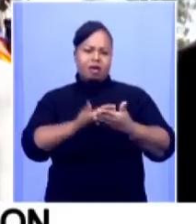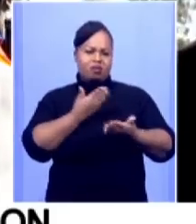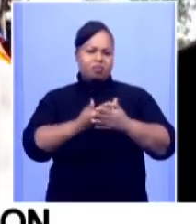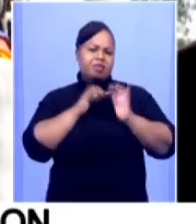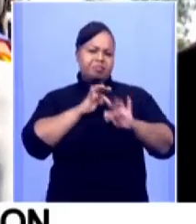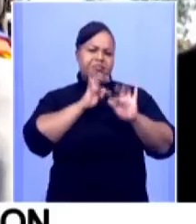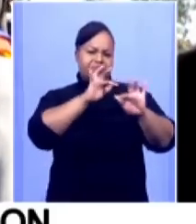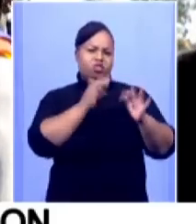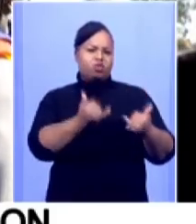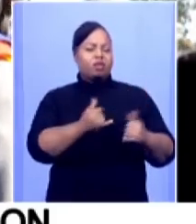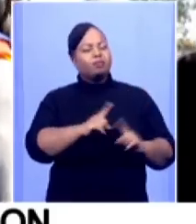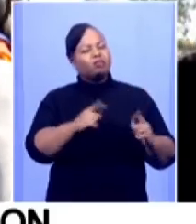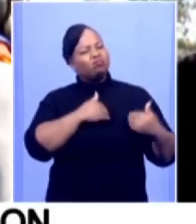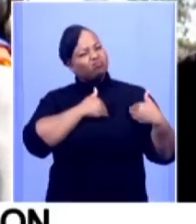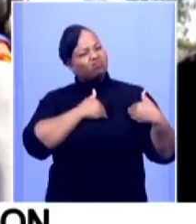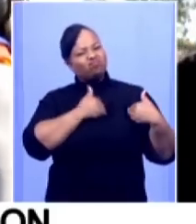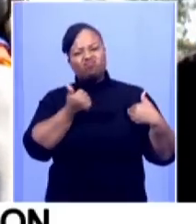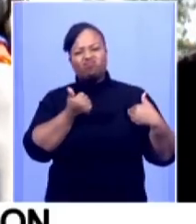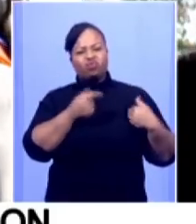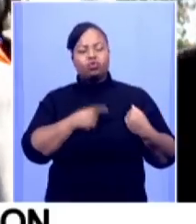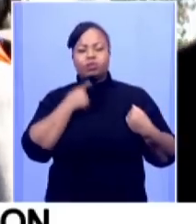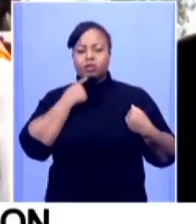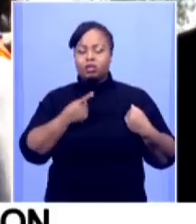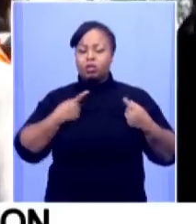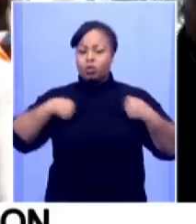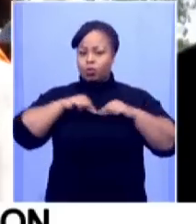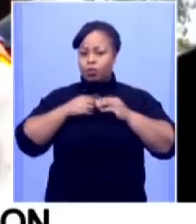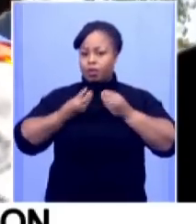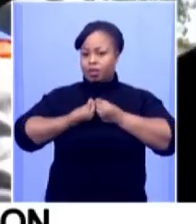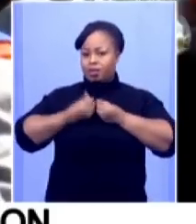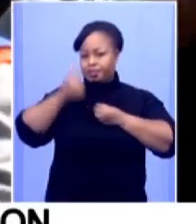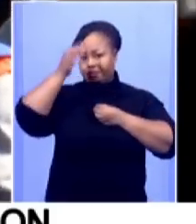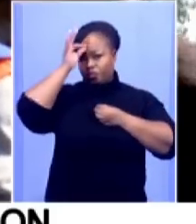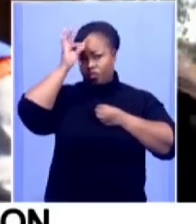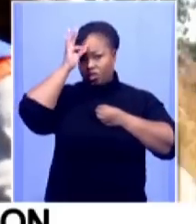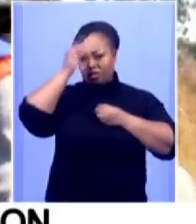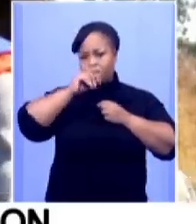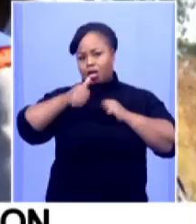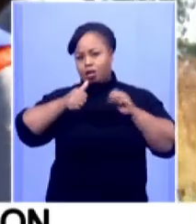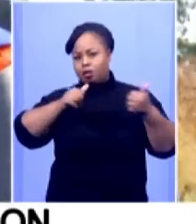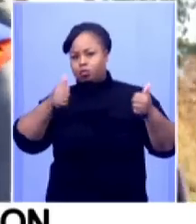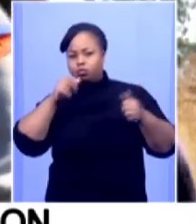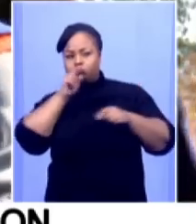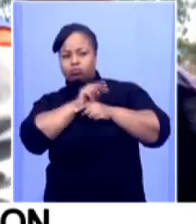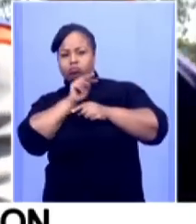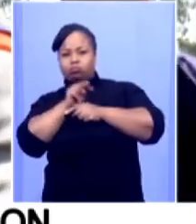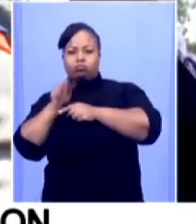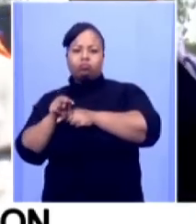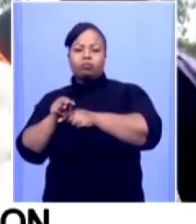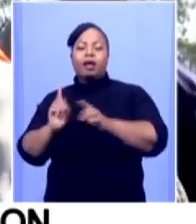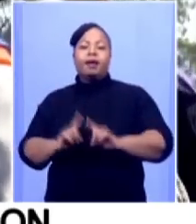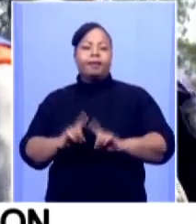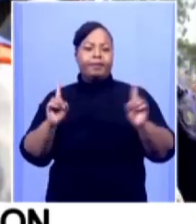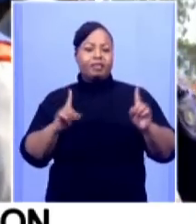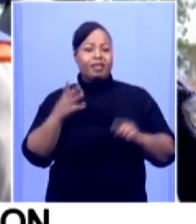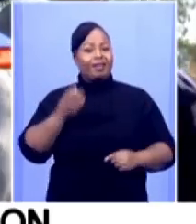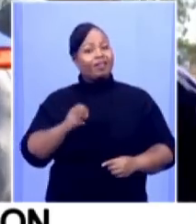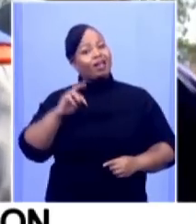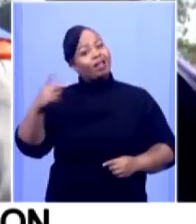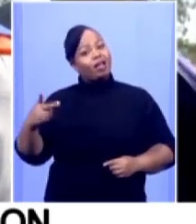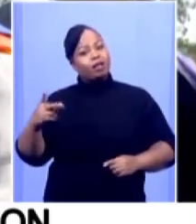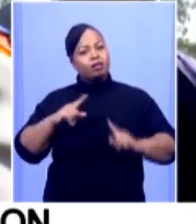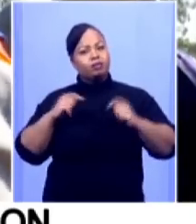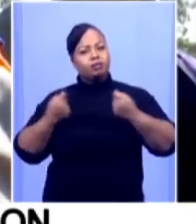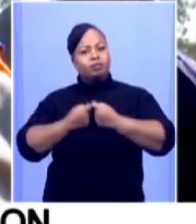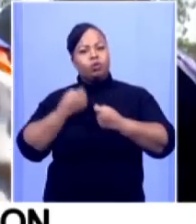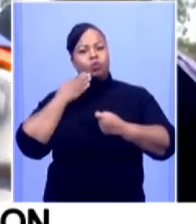safe to say, us jointly with other law enforcement agencies, we are monitoring that, but we have another team that